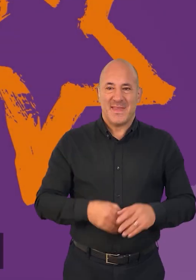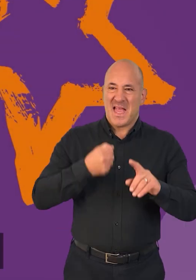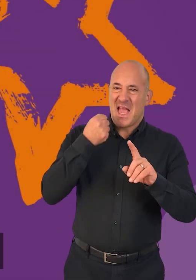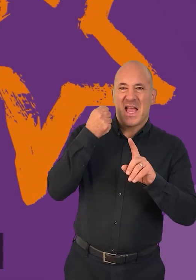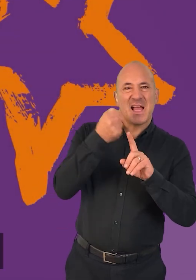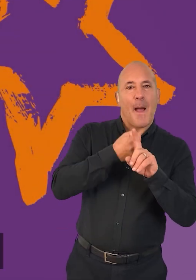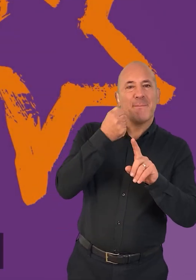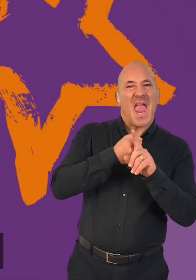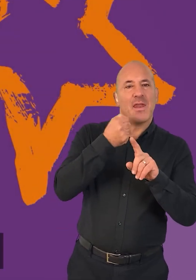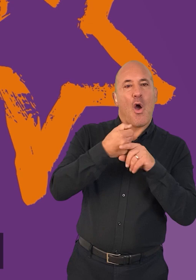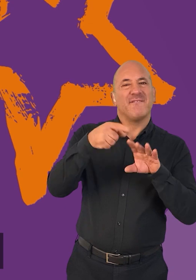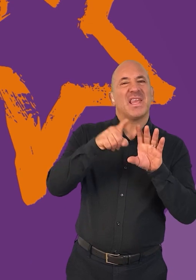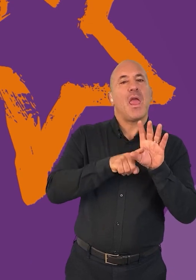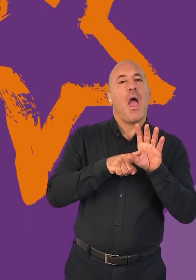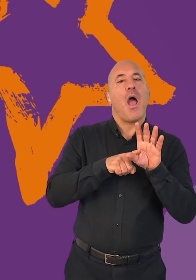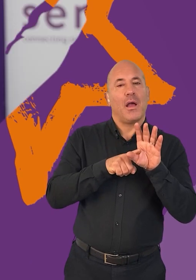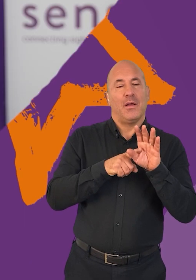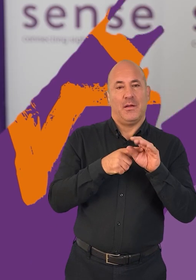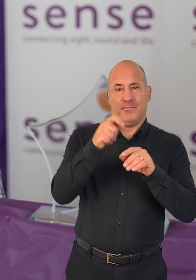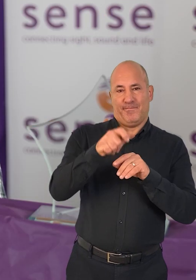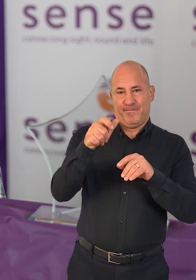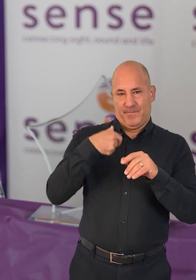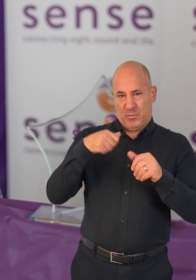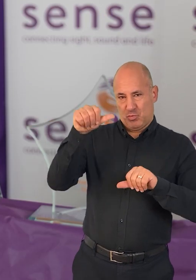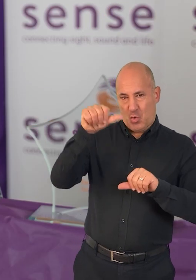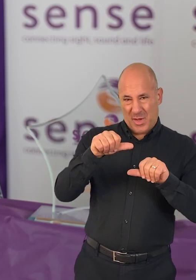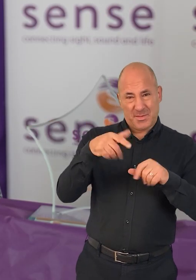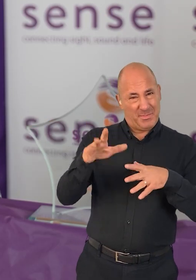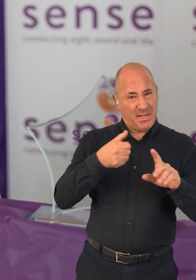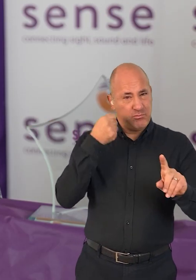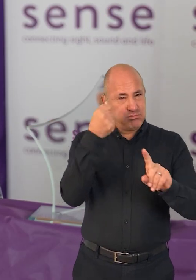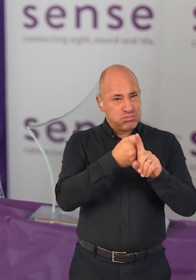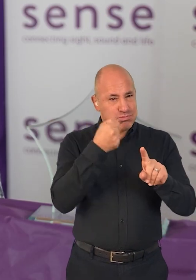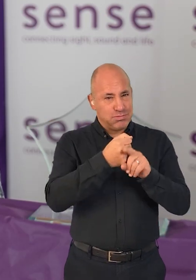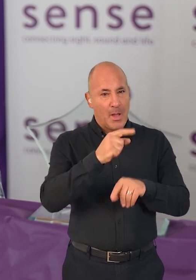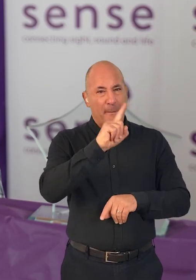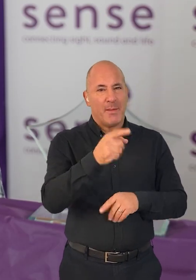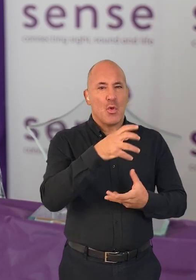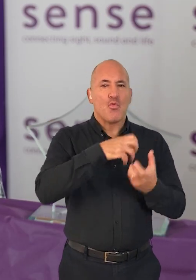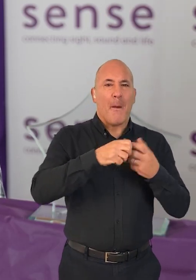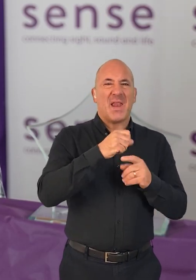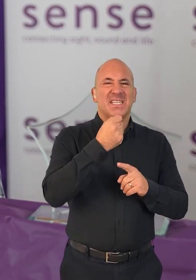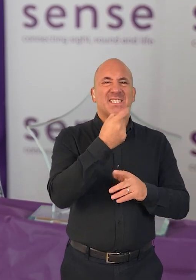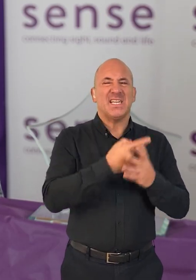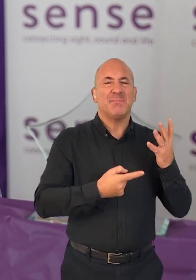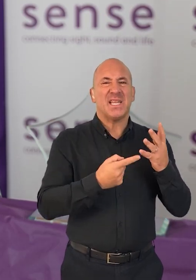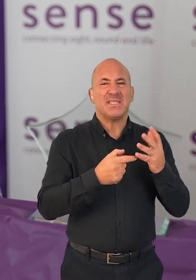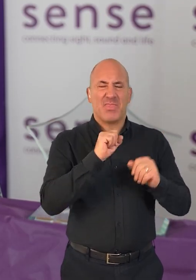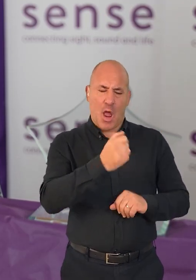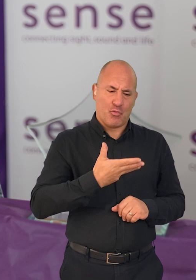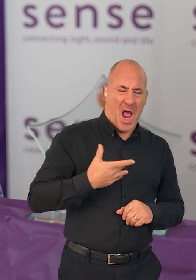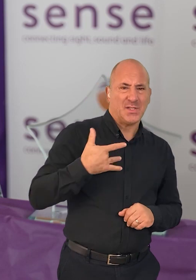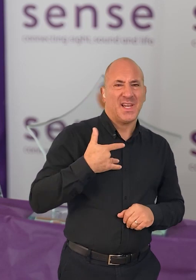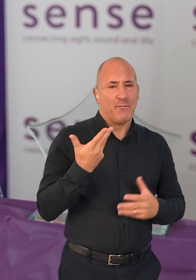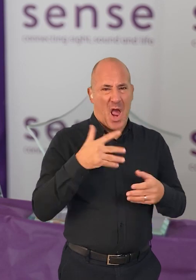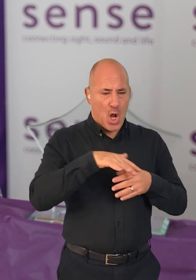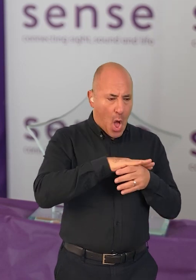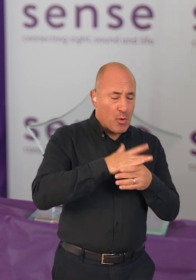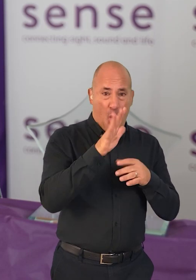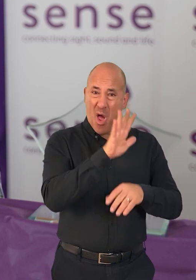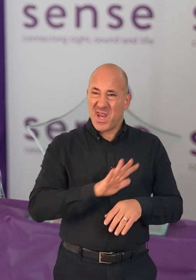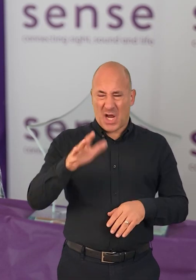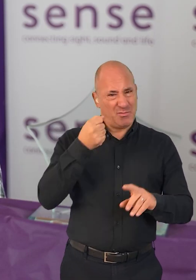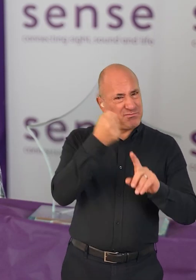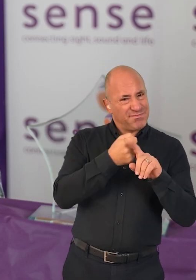The individuals shortlisted for Campaigner of the Year have championed the rights of people living with complex disabilities